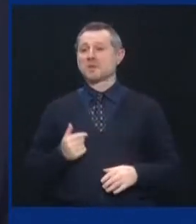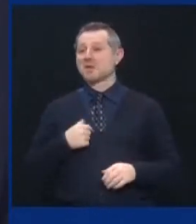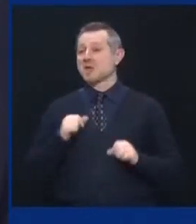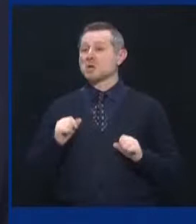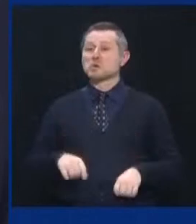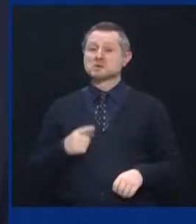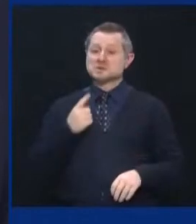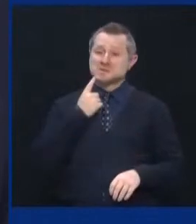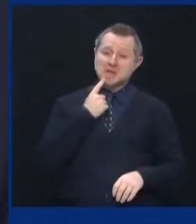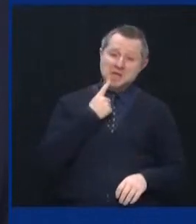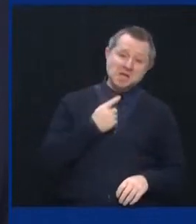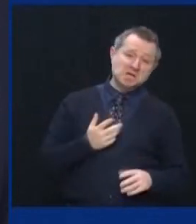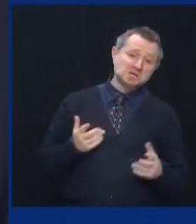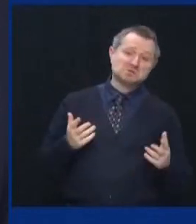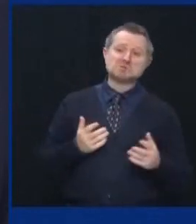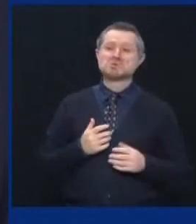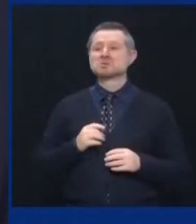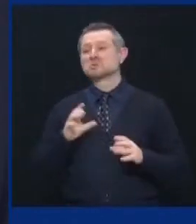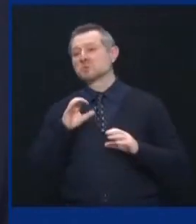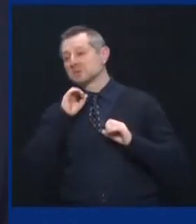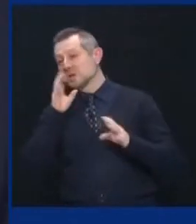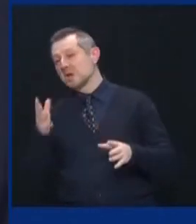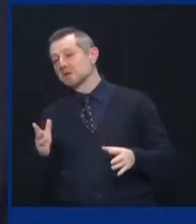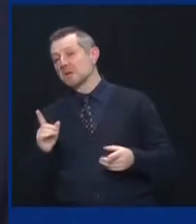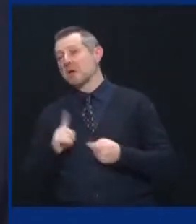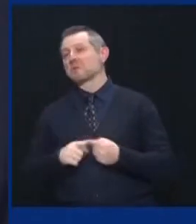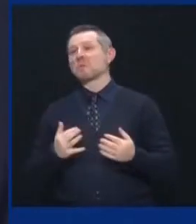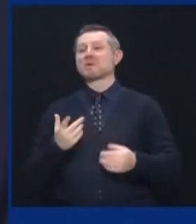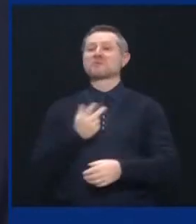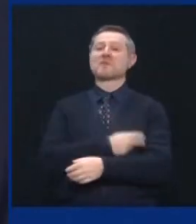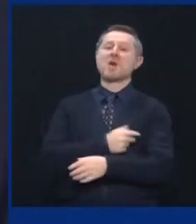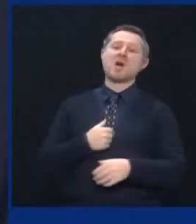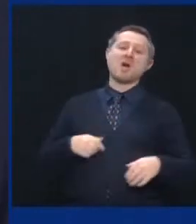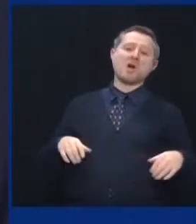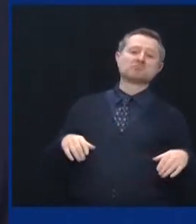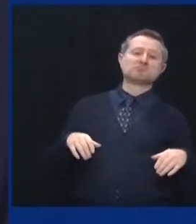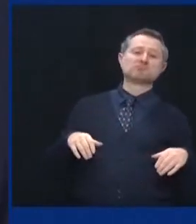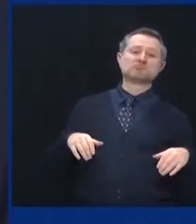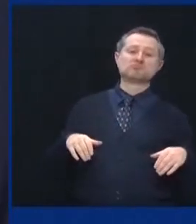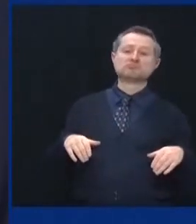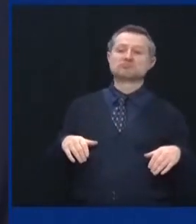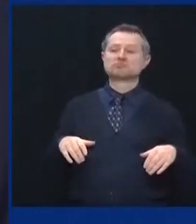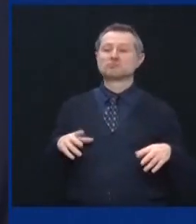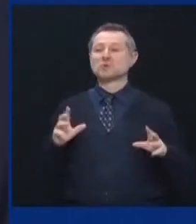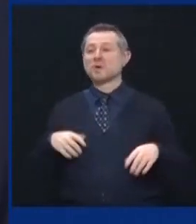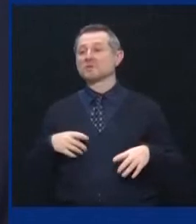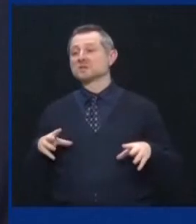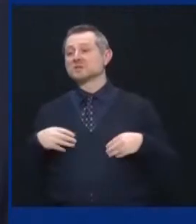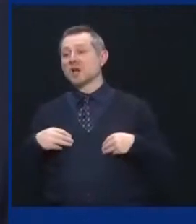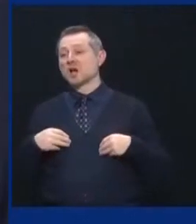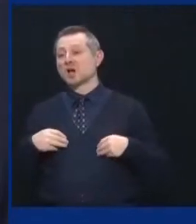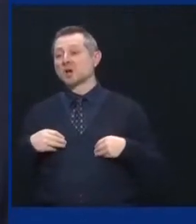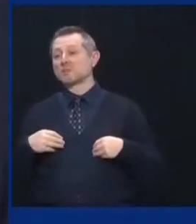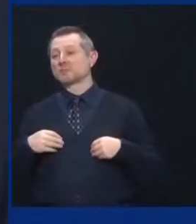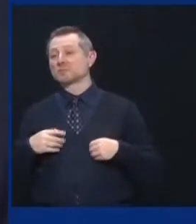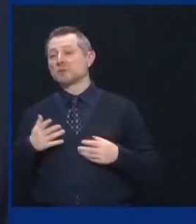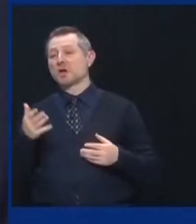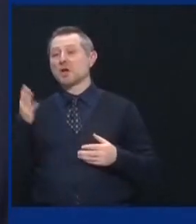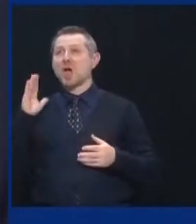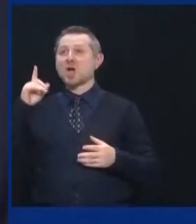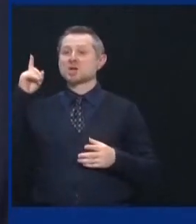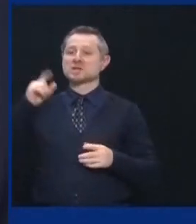say, we're not doing anything until we hit critical mass. And it is what it is. God sent the